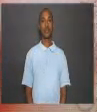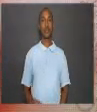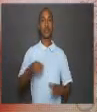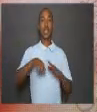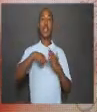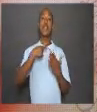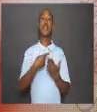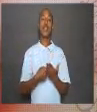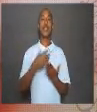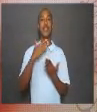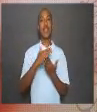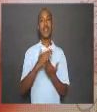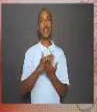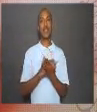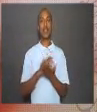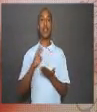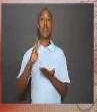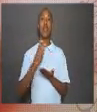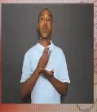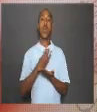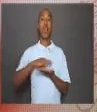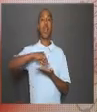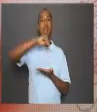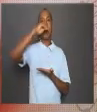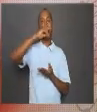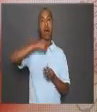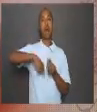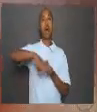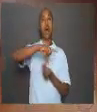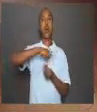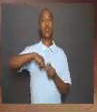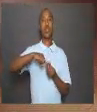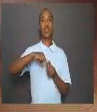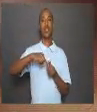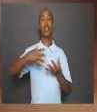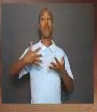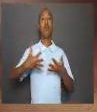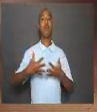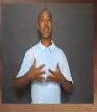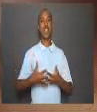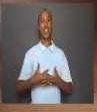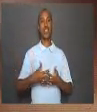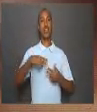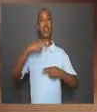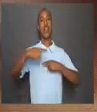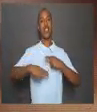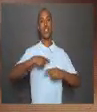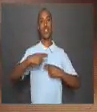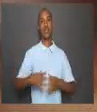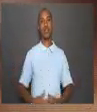In this lesson, we will learn about the combination